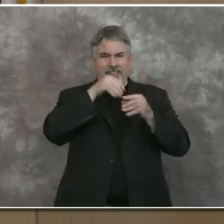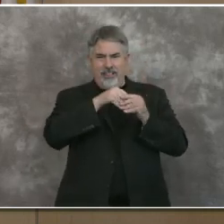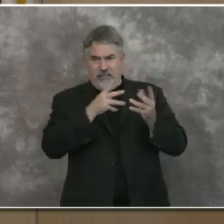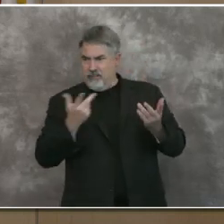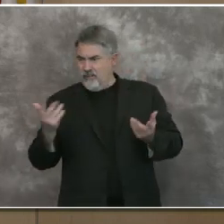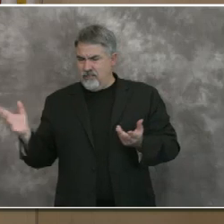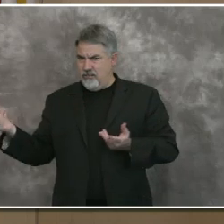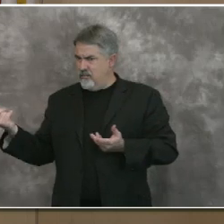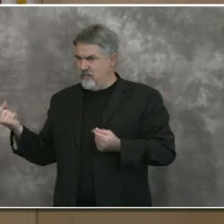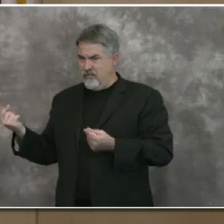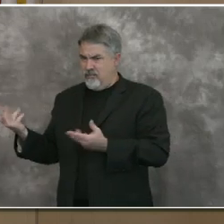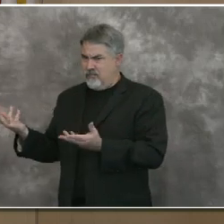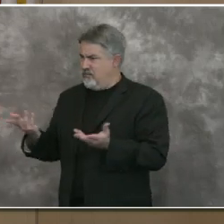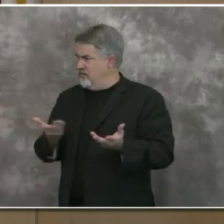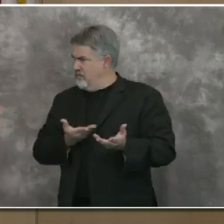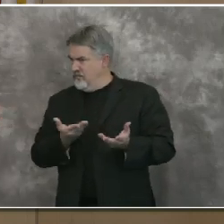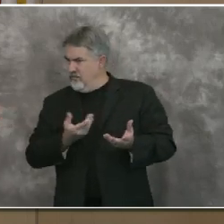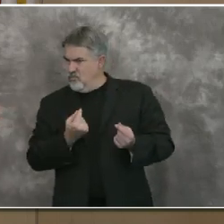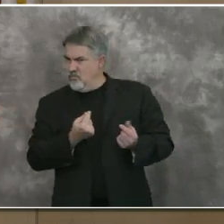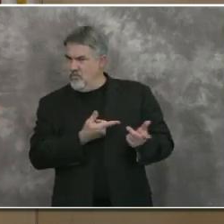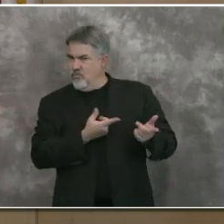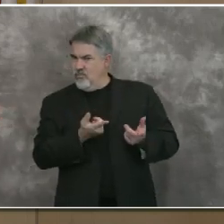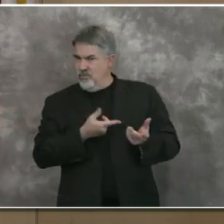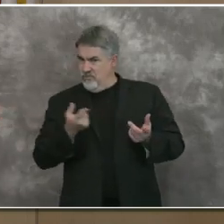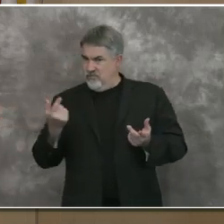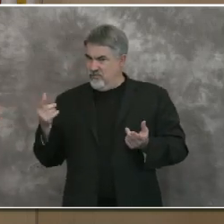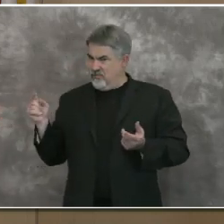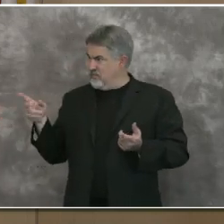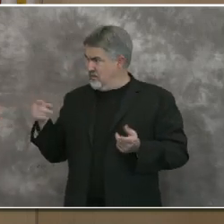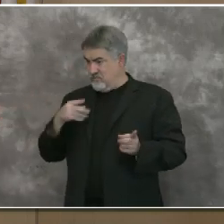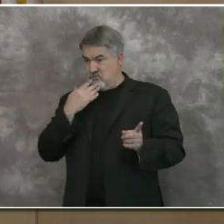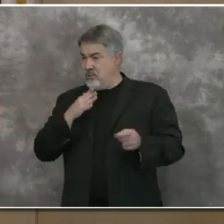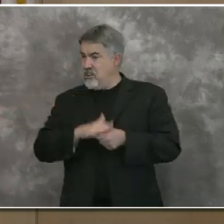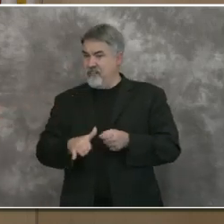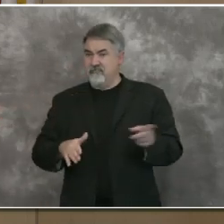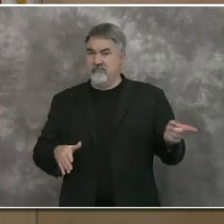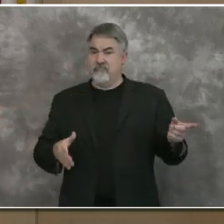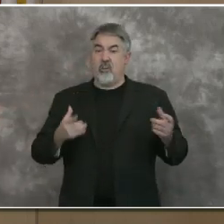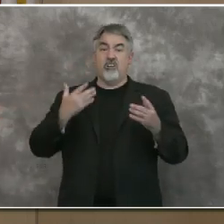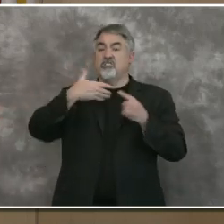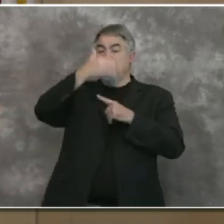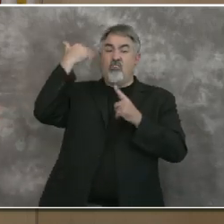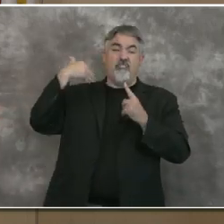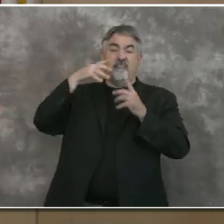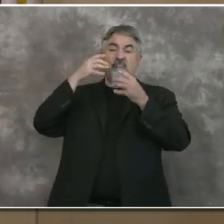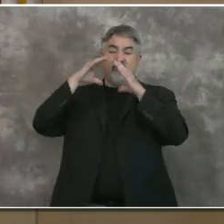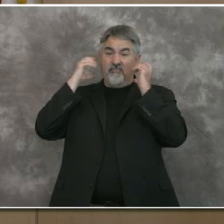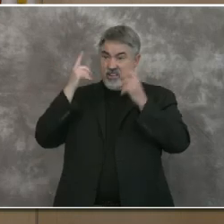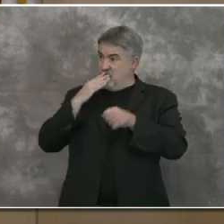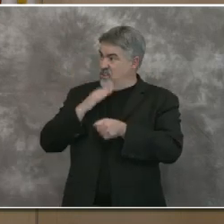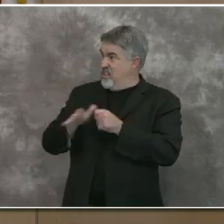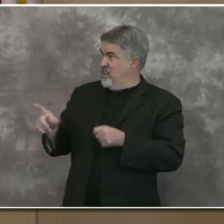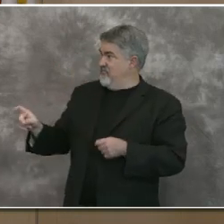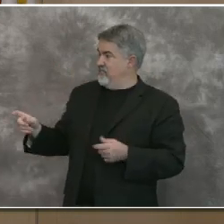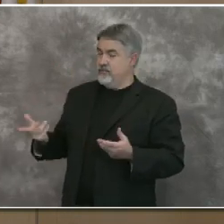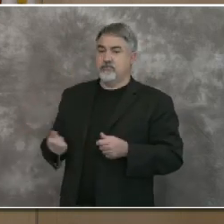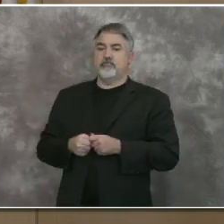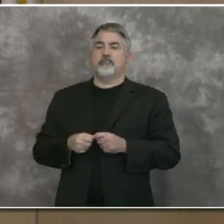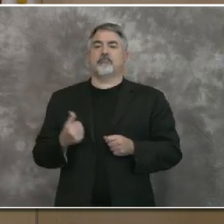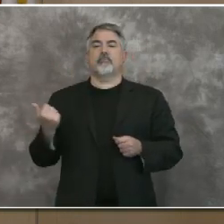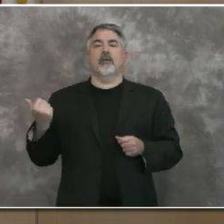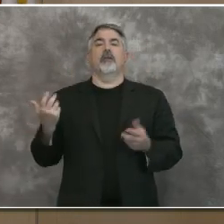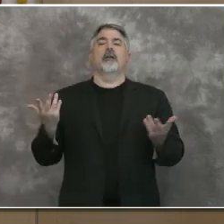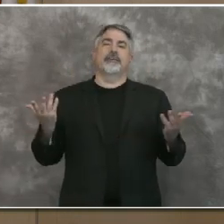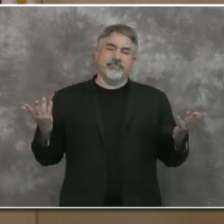past, is a scarf a good enough protection? Yes, when we first issued the health officers, or modified the health